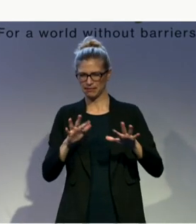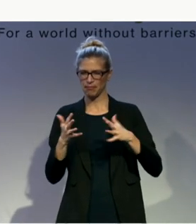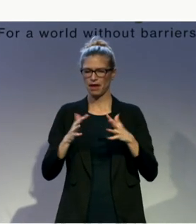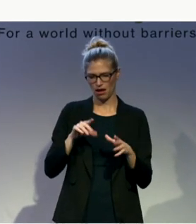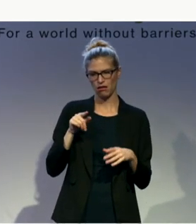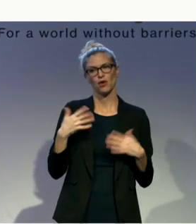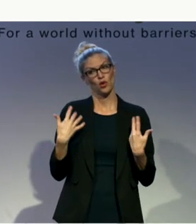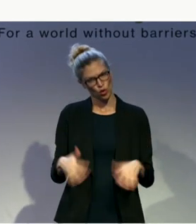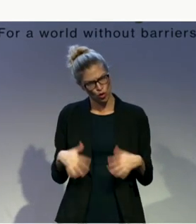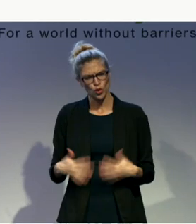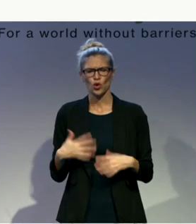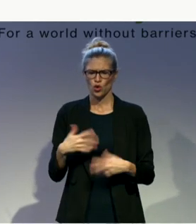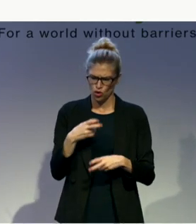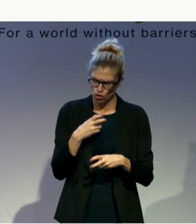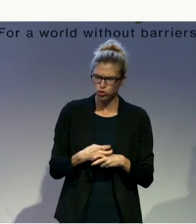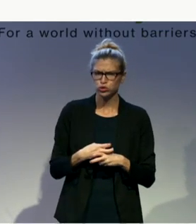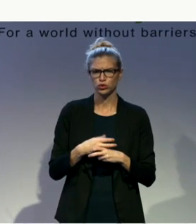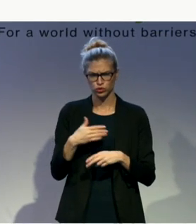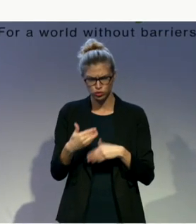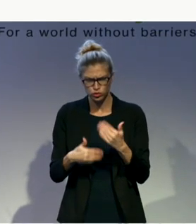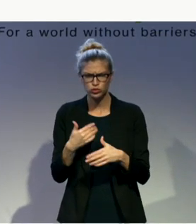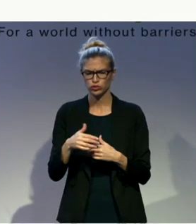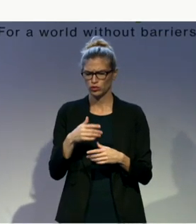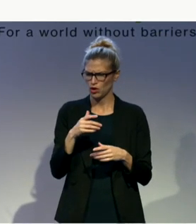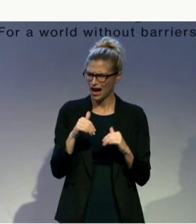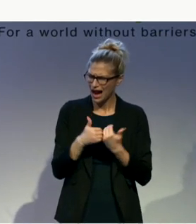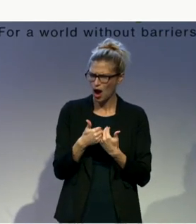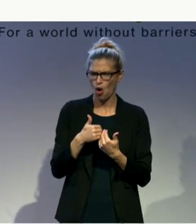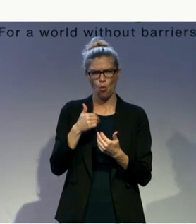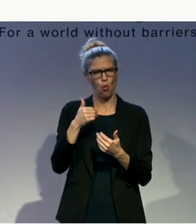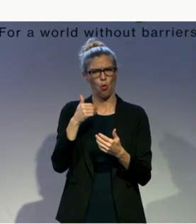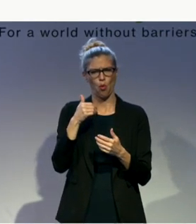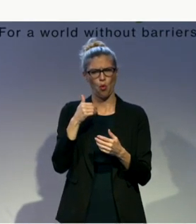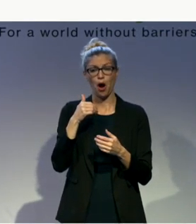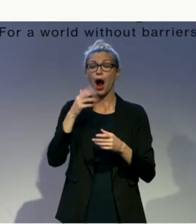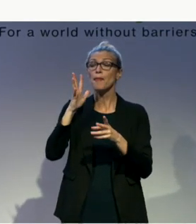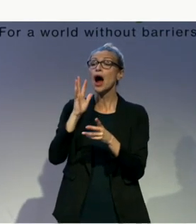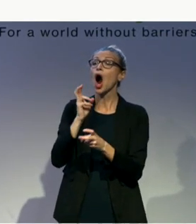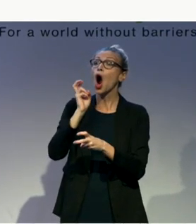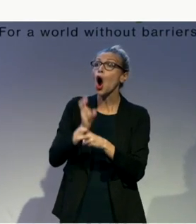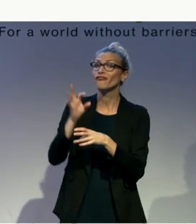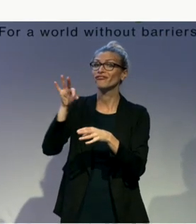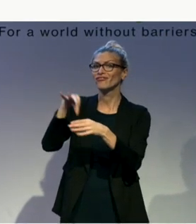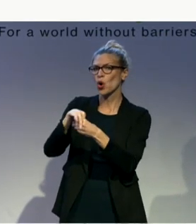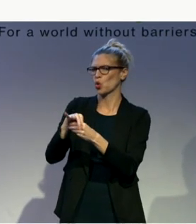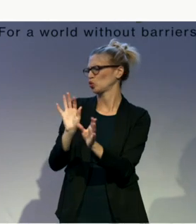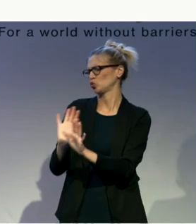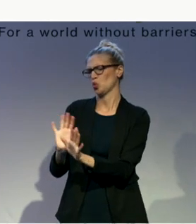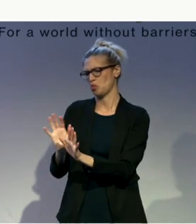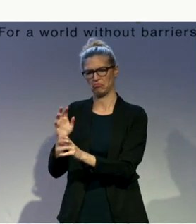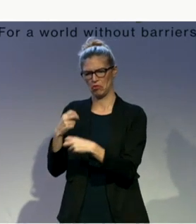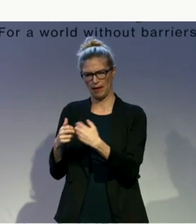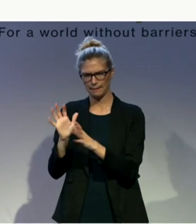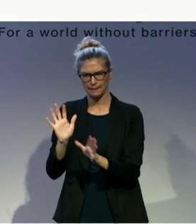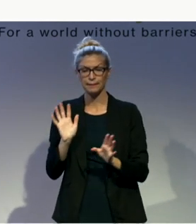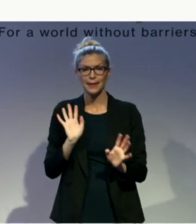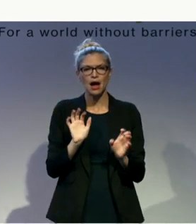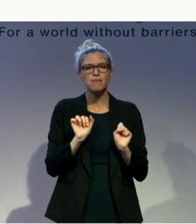is not the topic, but being able to vote is the topic, right? So you came up with the project